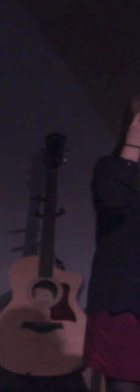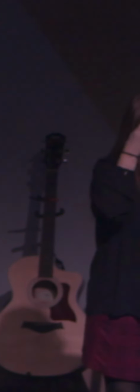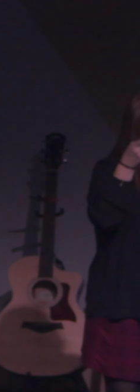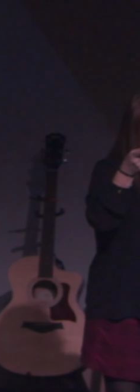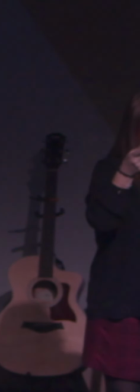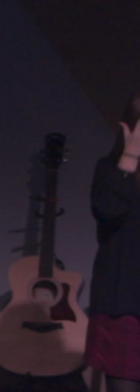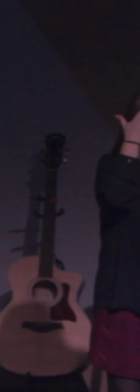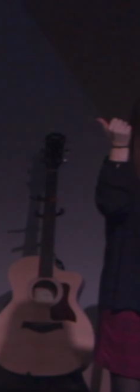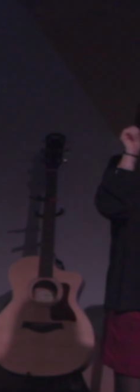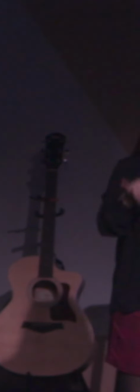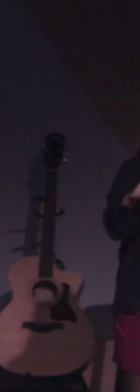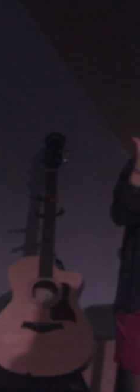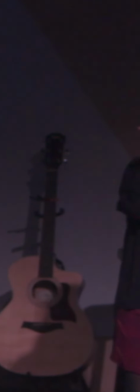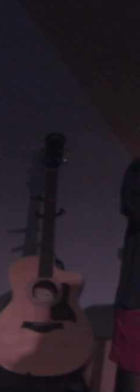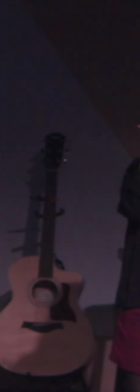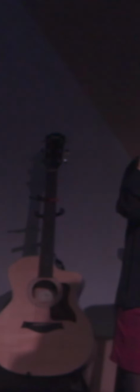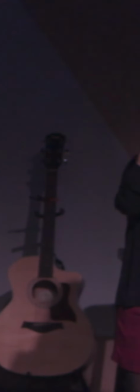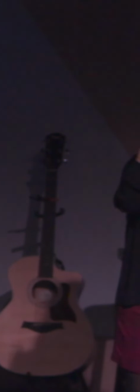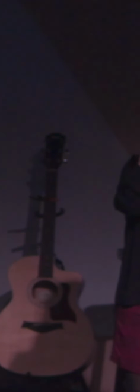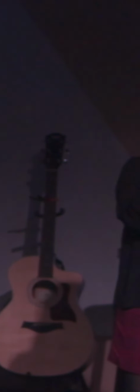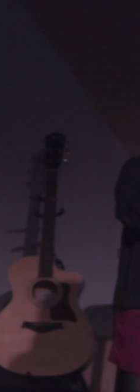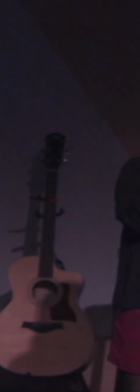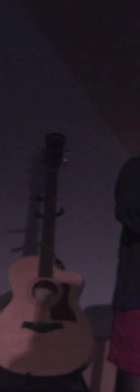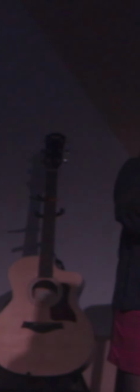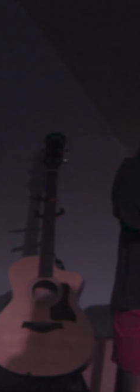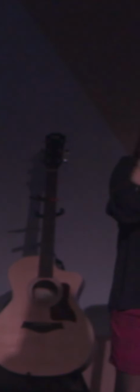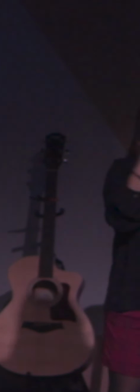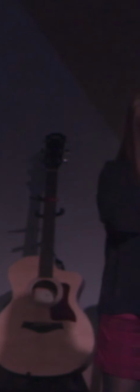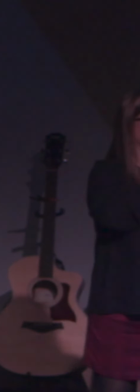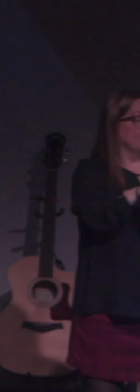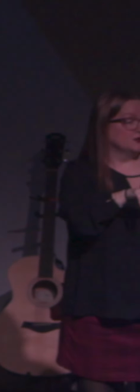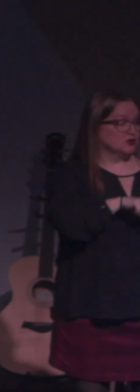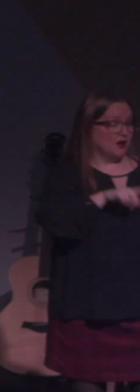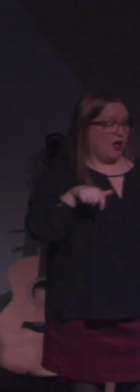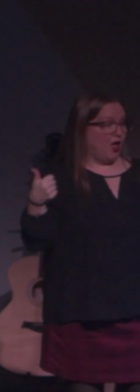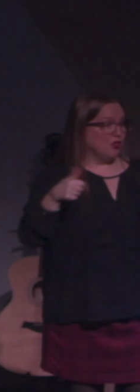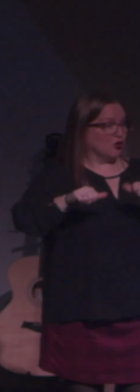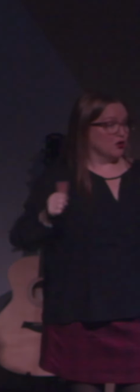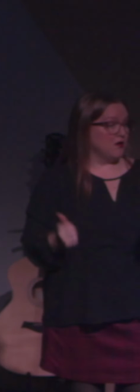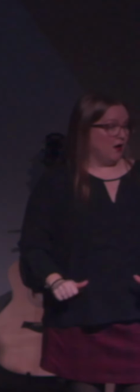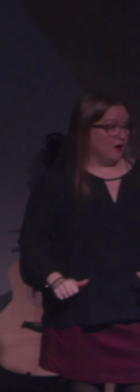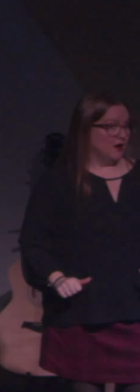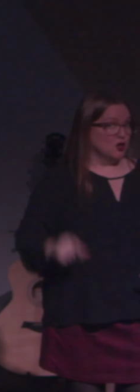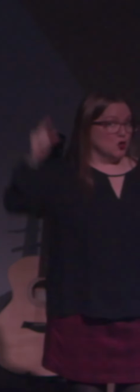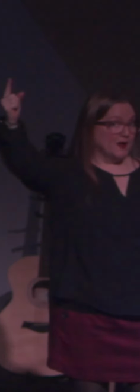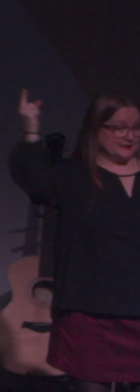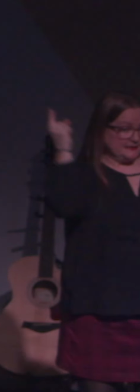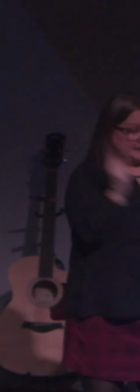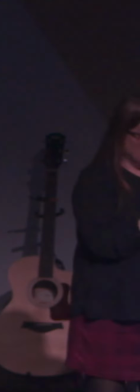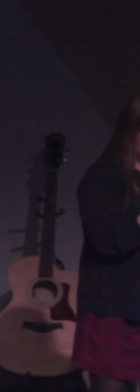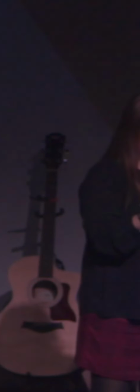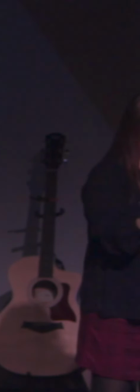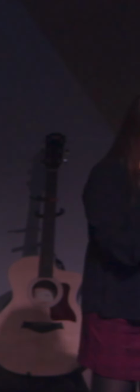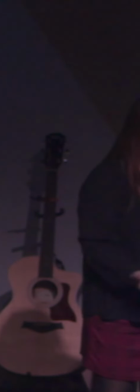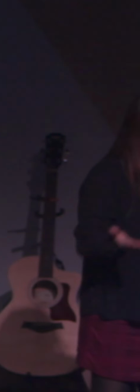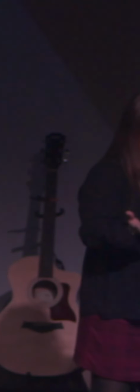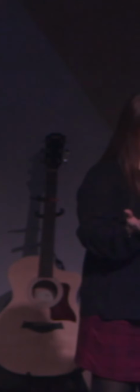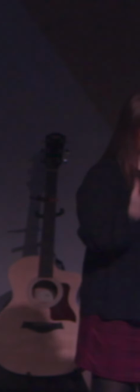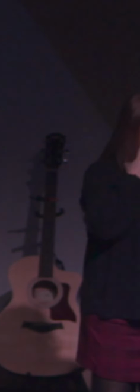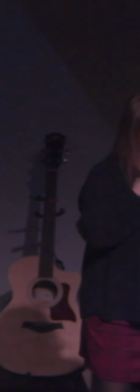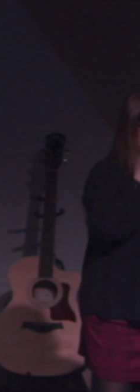can trust him. There's not another religion, there's not another God who has come to us to walk with us through the